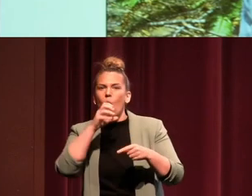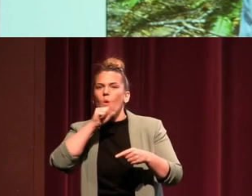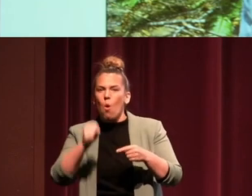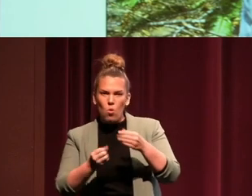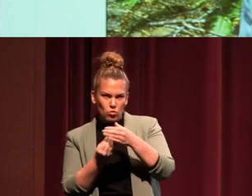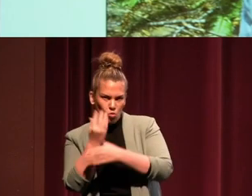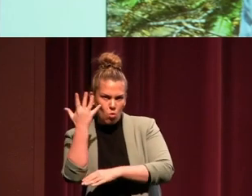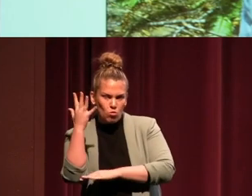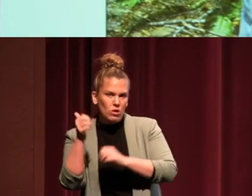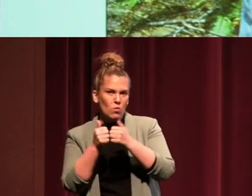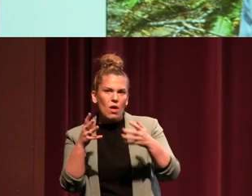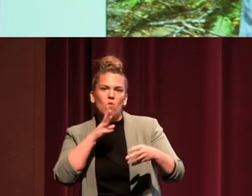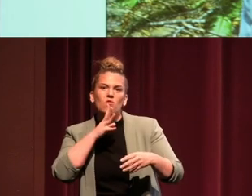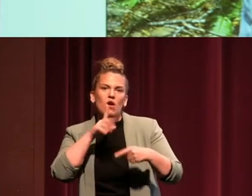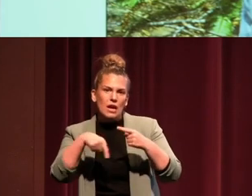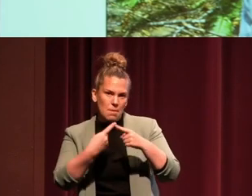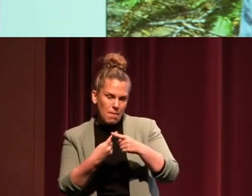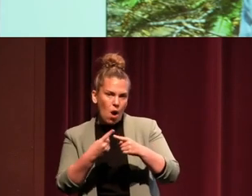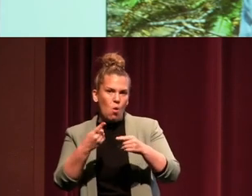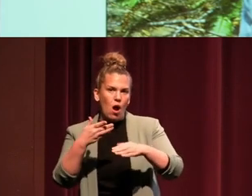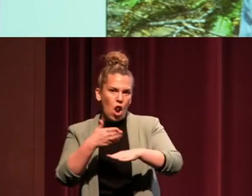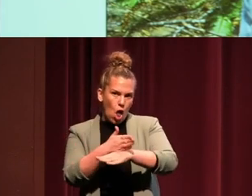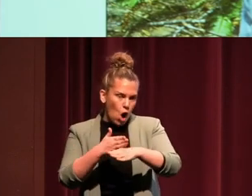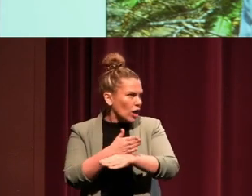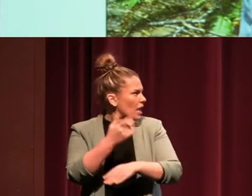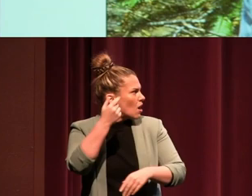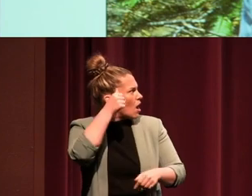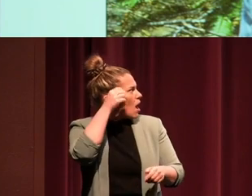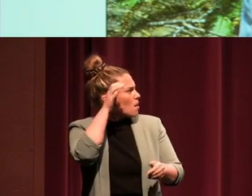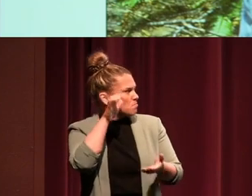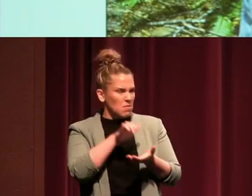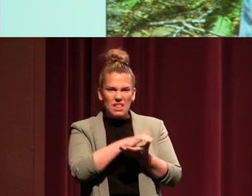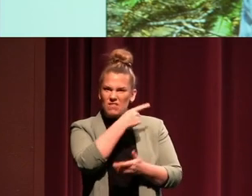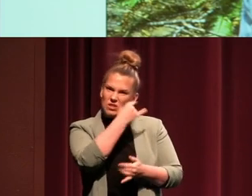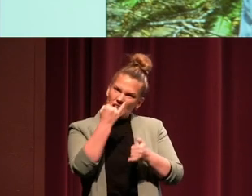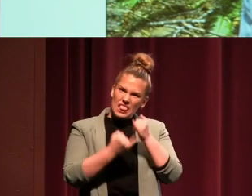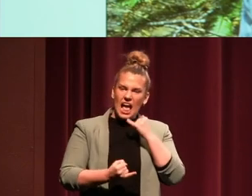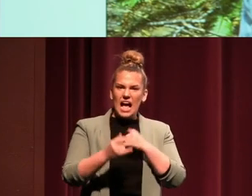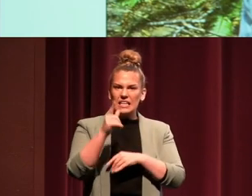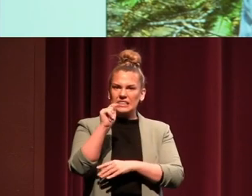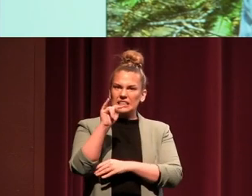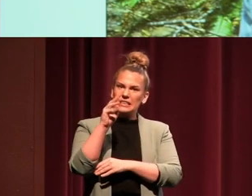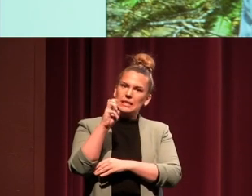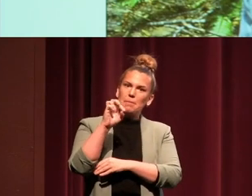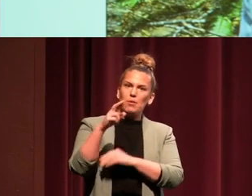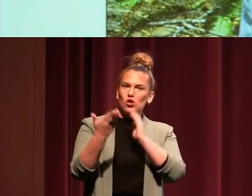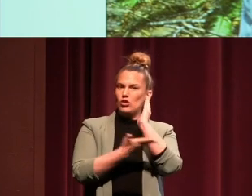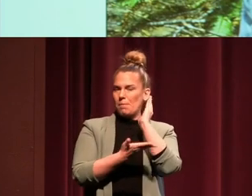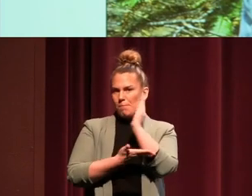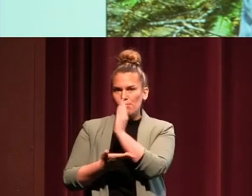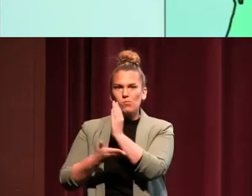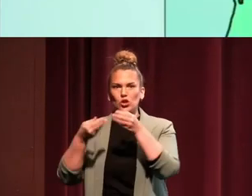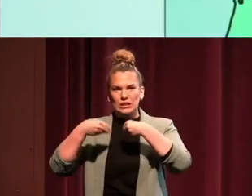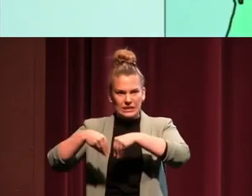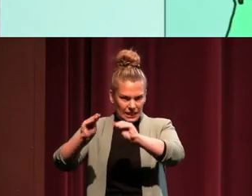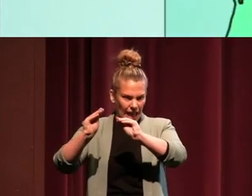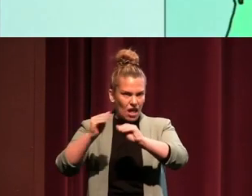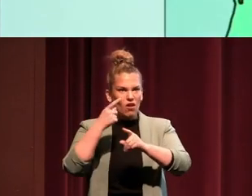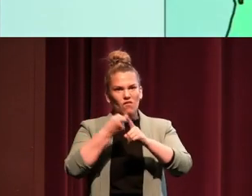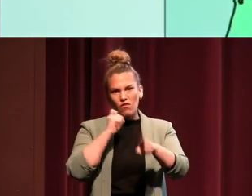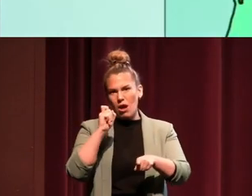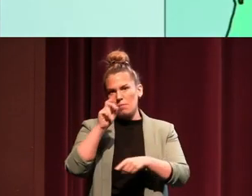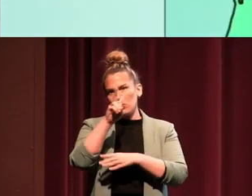believe this to be the last old-growth timber sale that was ever offered in the west side. This is on the Willamette National Forest in